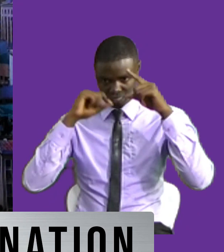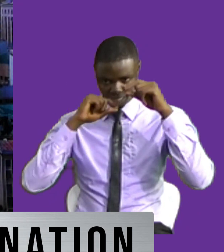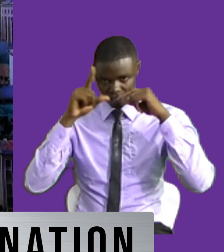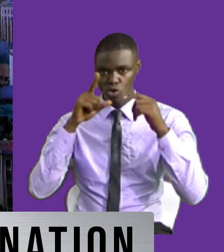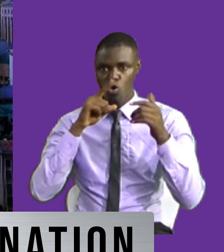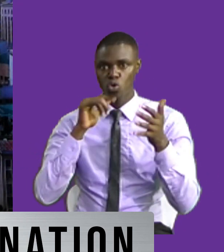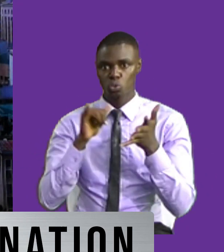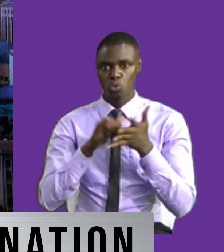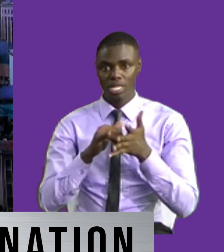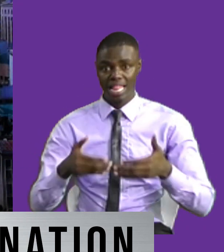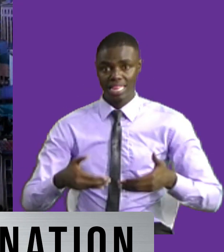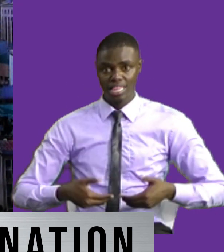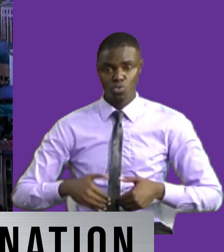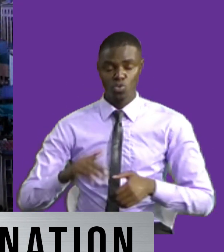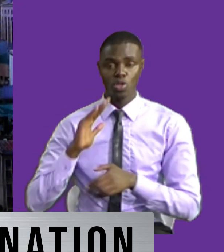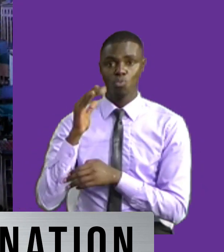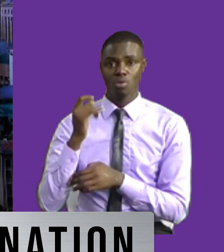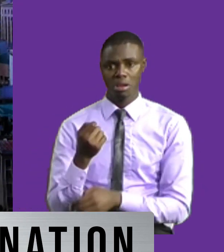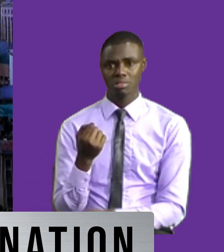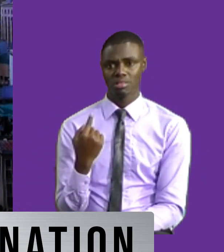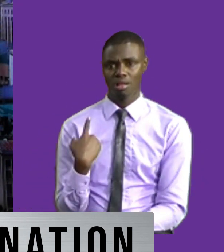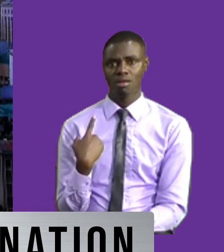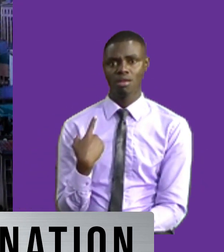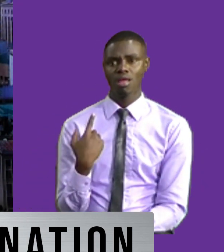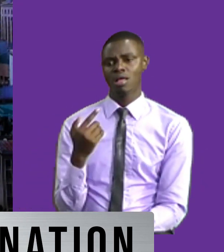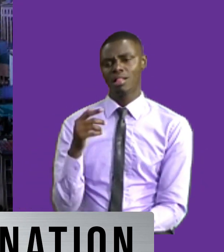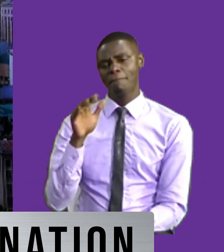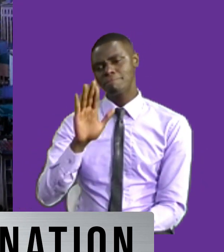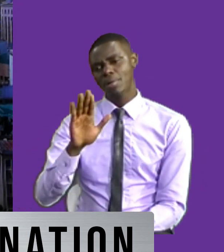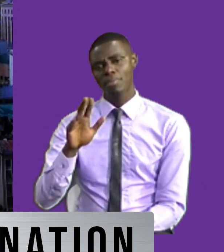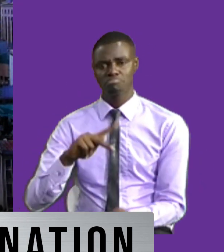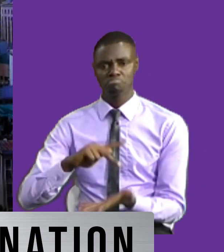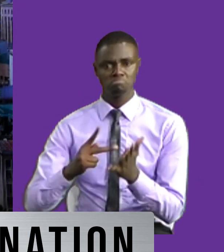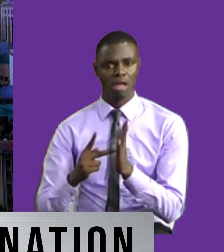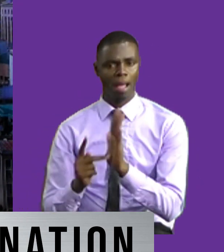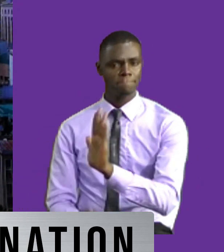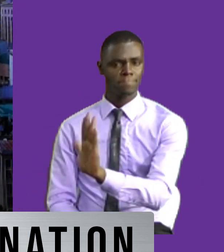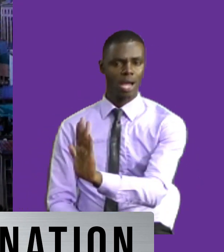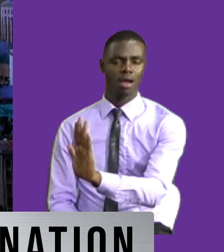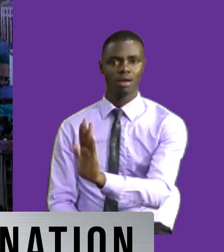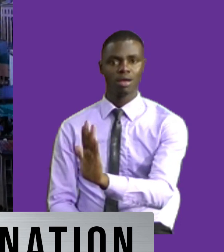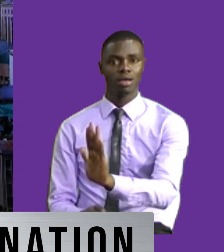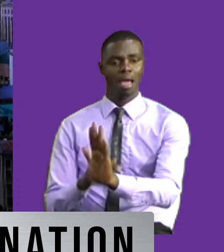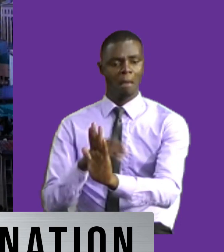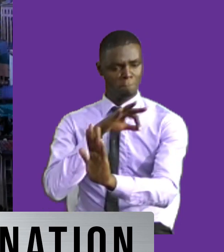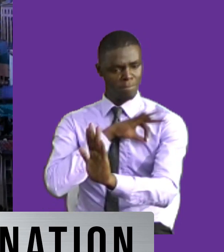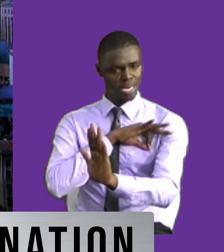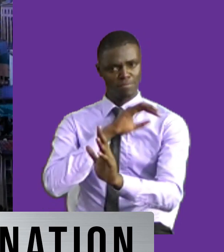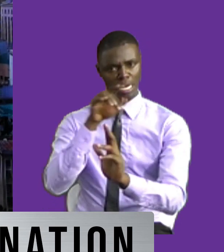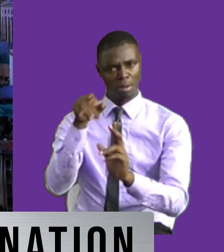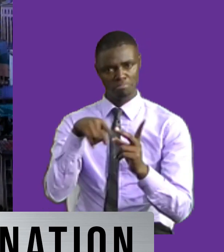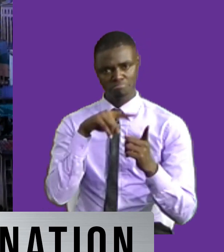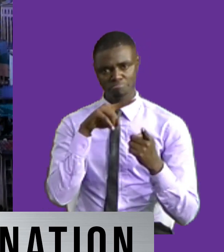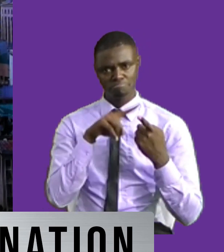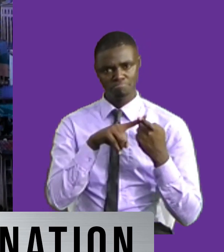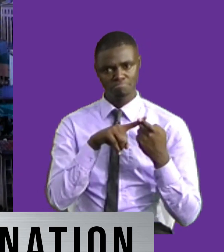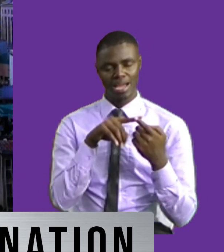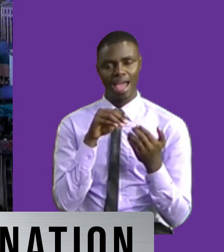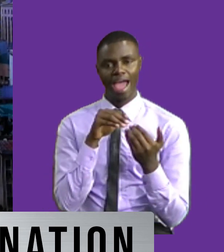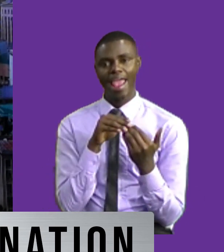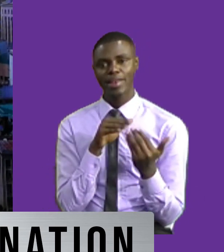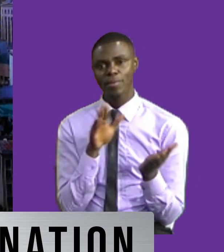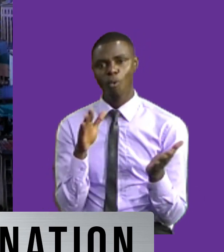so that the youth will understand that this is their project, these are the benefits, and more